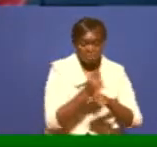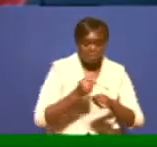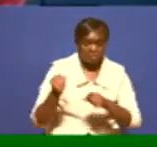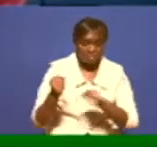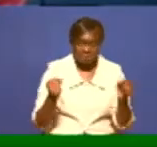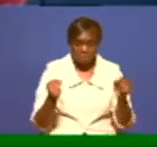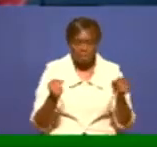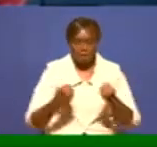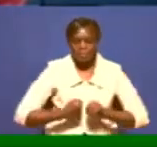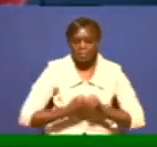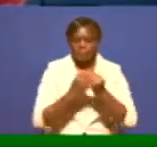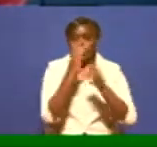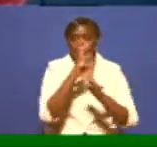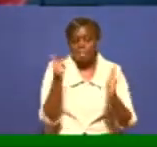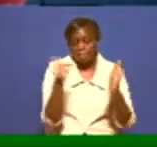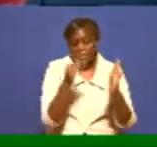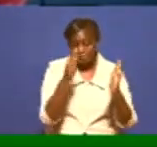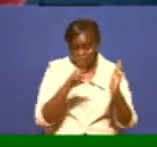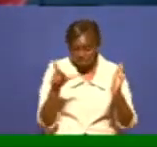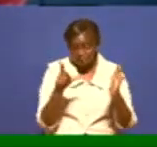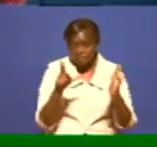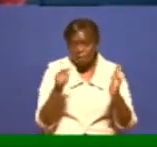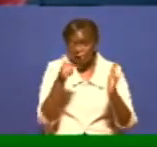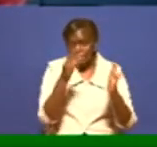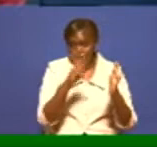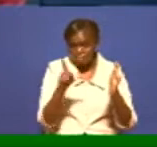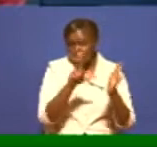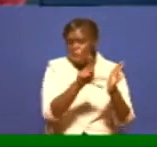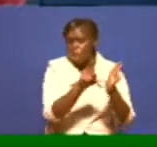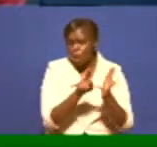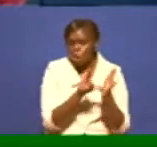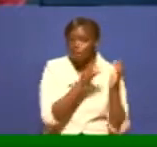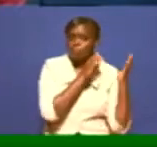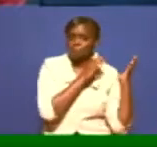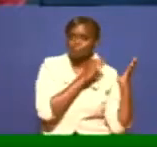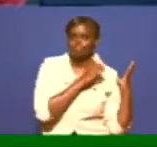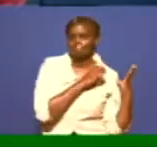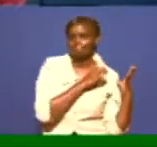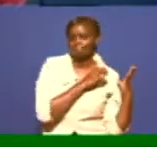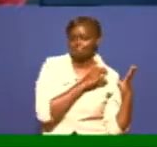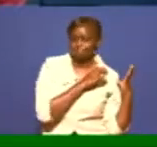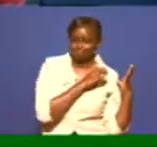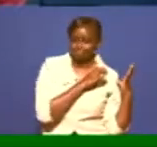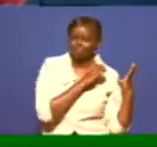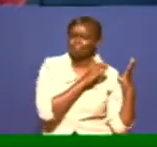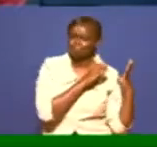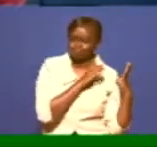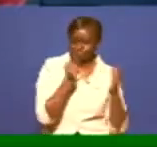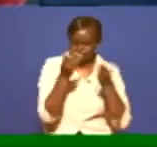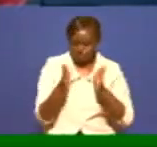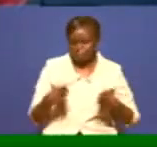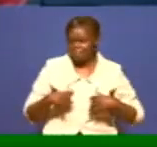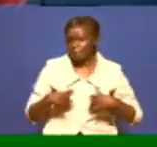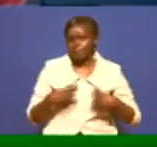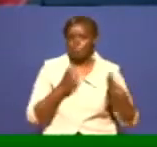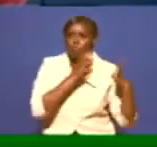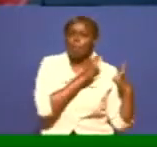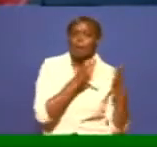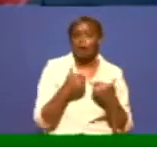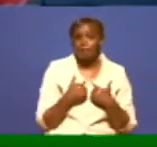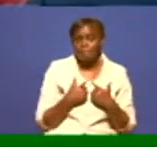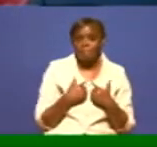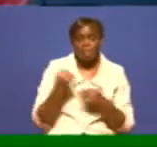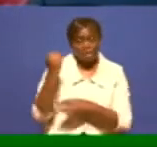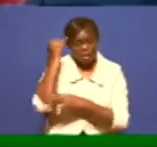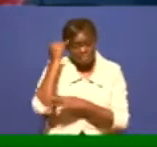bill, because this debt burden in this country is burdening Kenyans, Honorable Speaker. You can't imagine that a